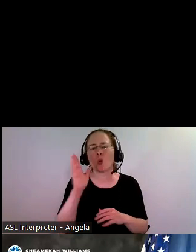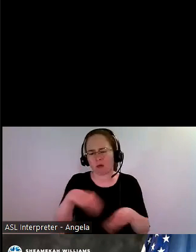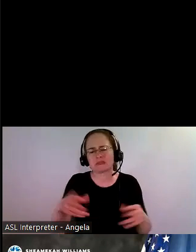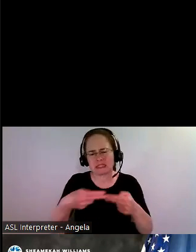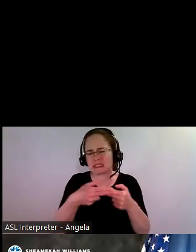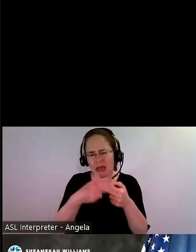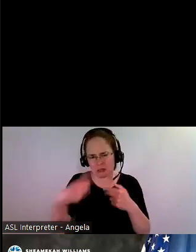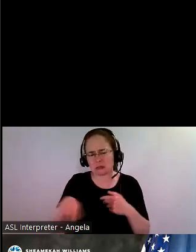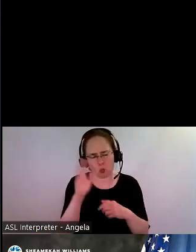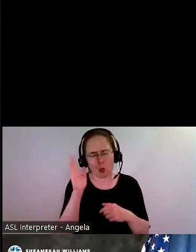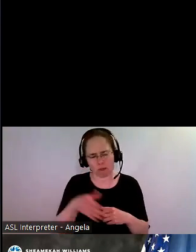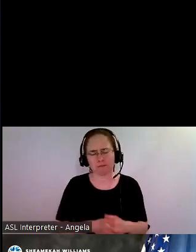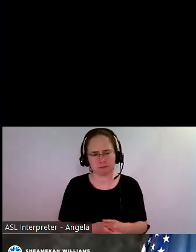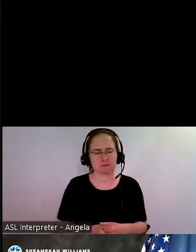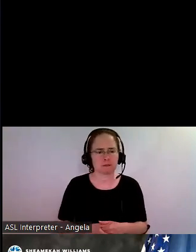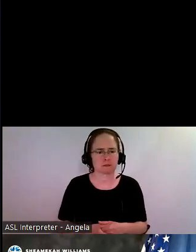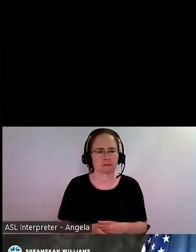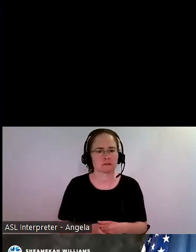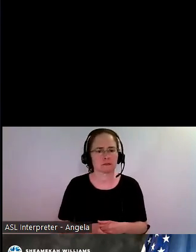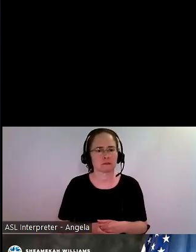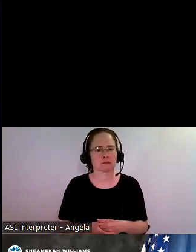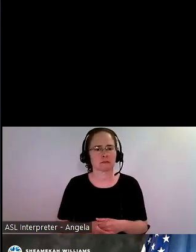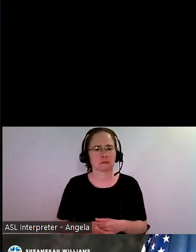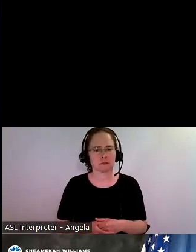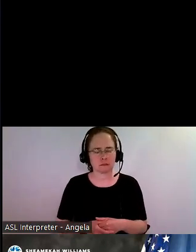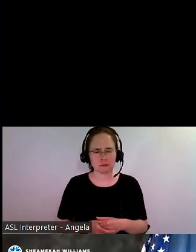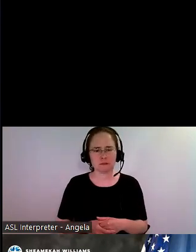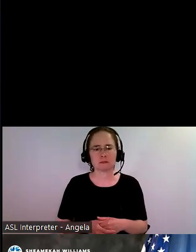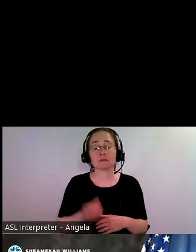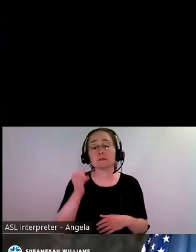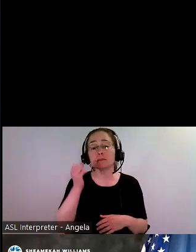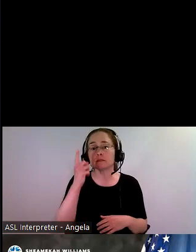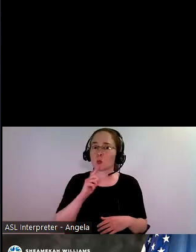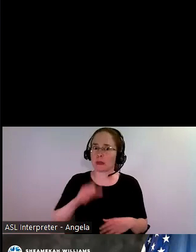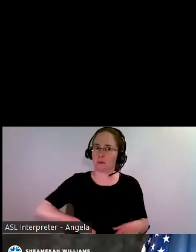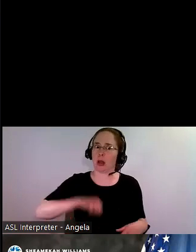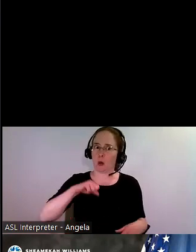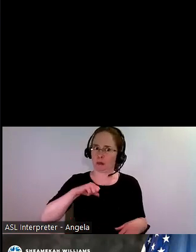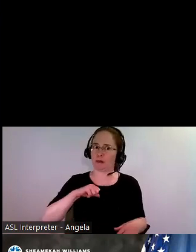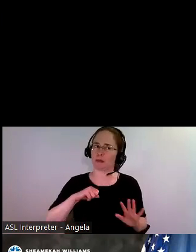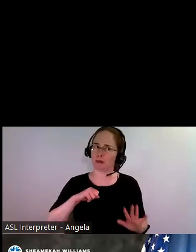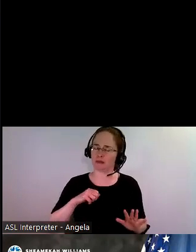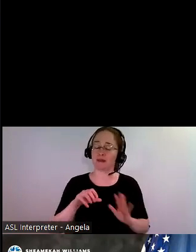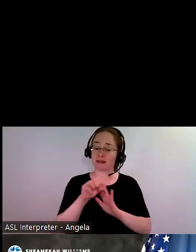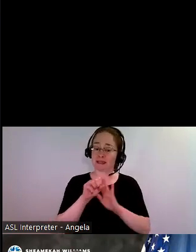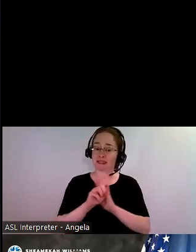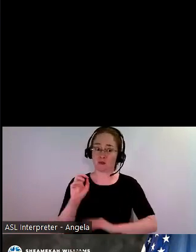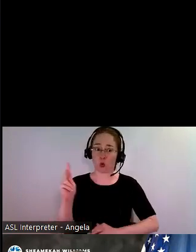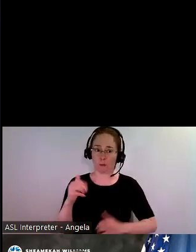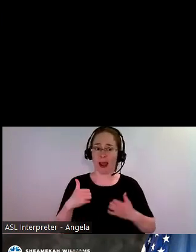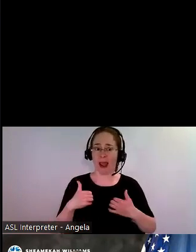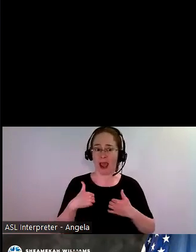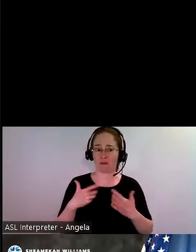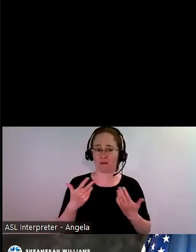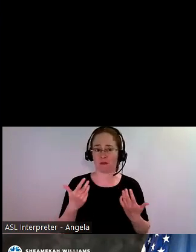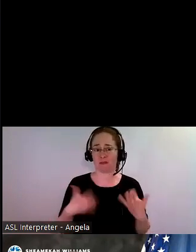slides. So we'll go to the next slide. One of the things that I'm extremely proud about in the state of Oklahoma, we have about currently